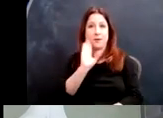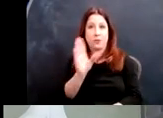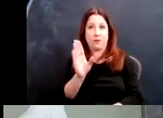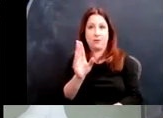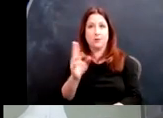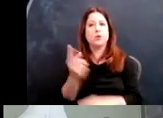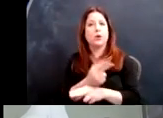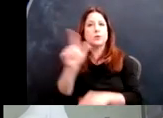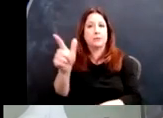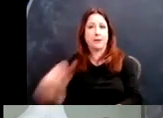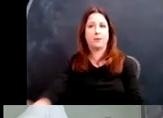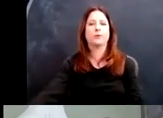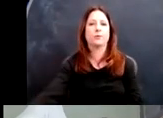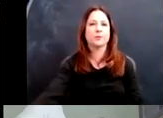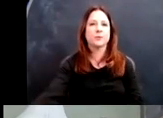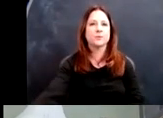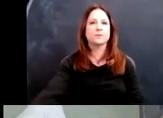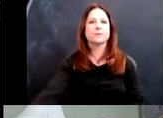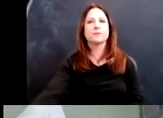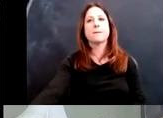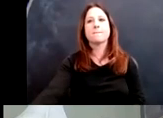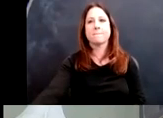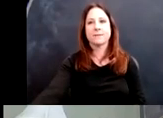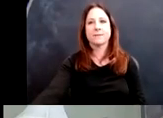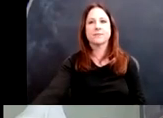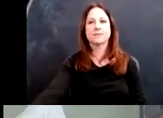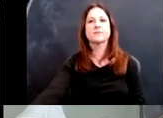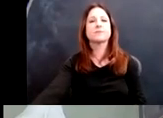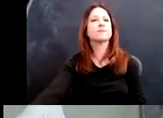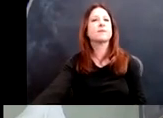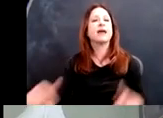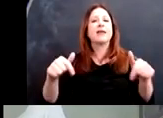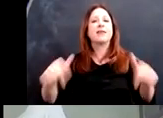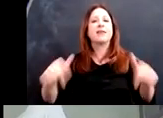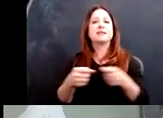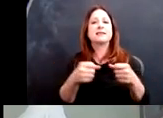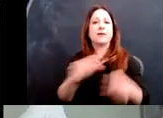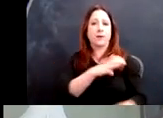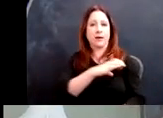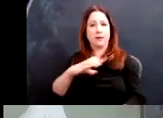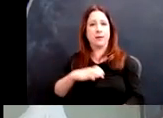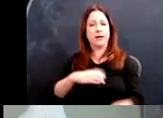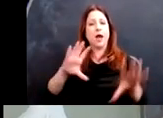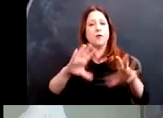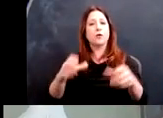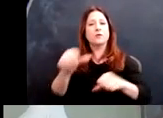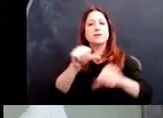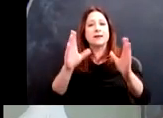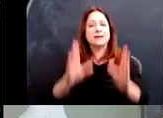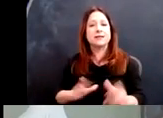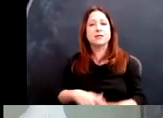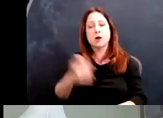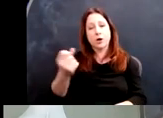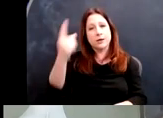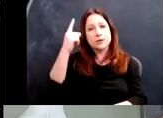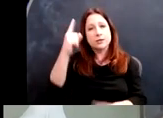use them. Next slide. This is our steering committee. We are made up of a group of scientists, clinicians,